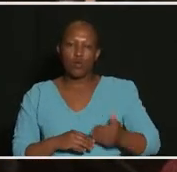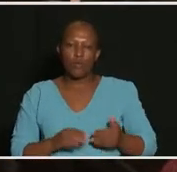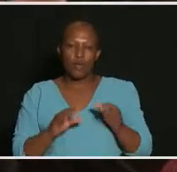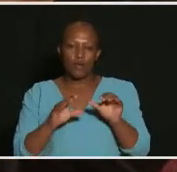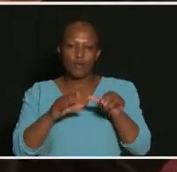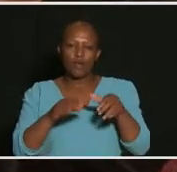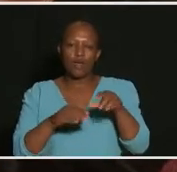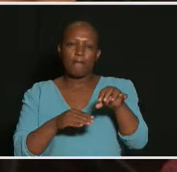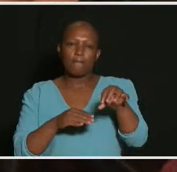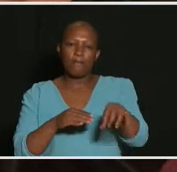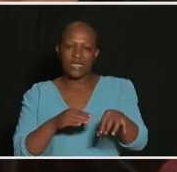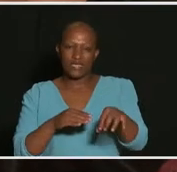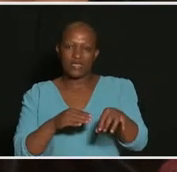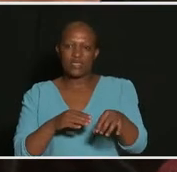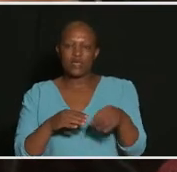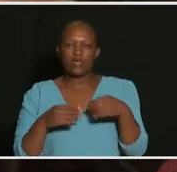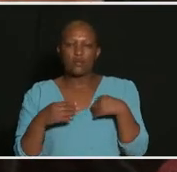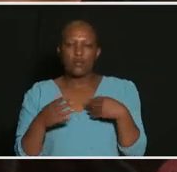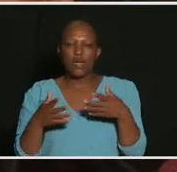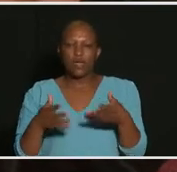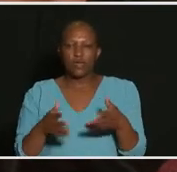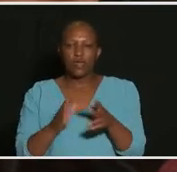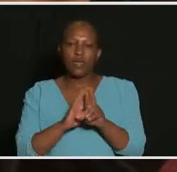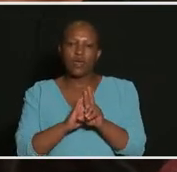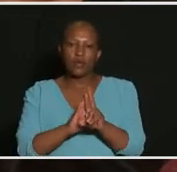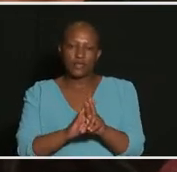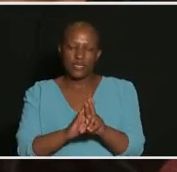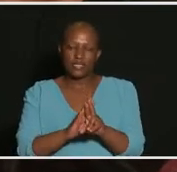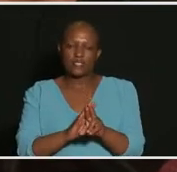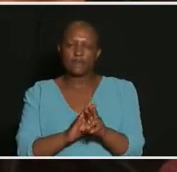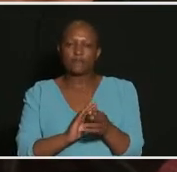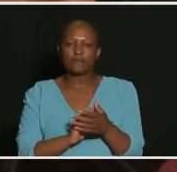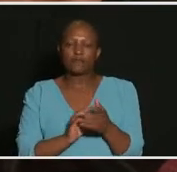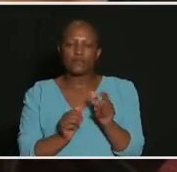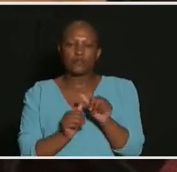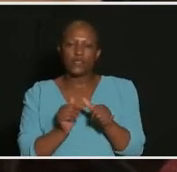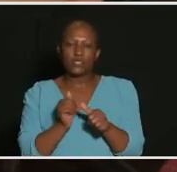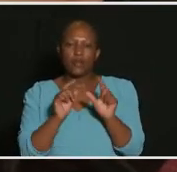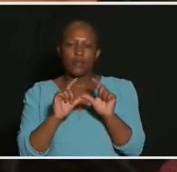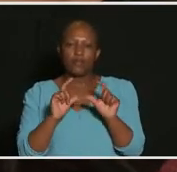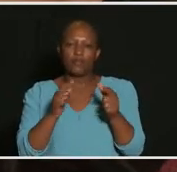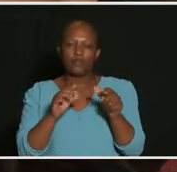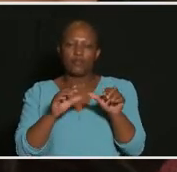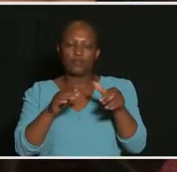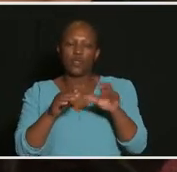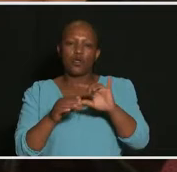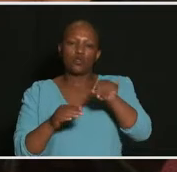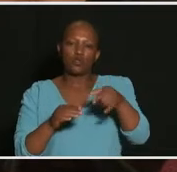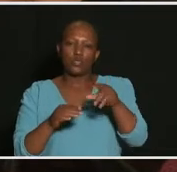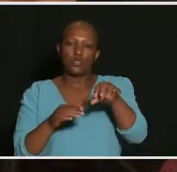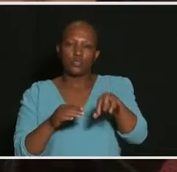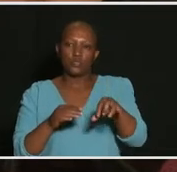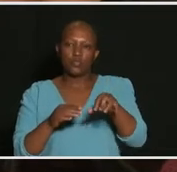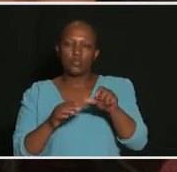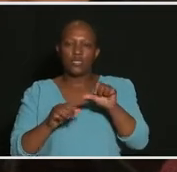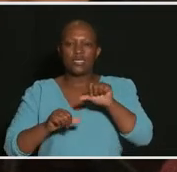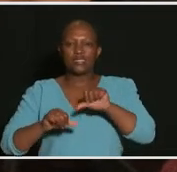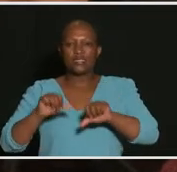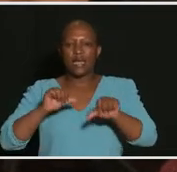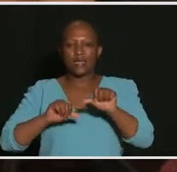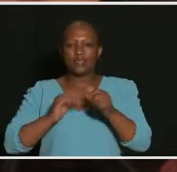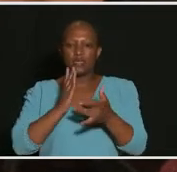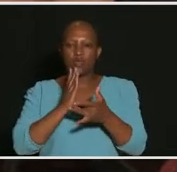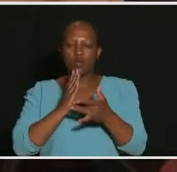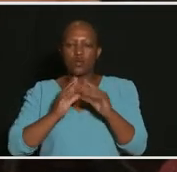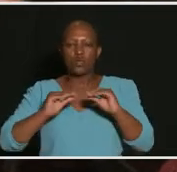branch so I'm here I'm representing the subcommit of Johannesburg science technology